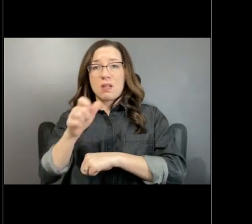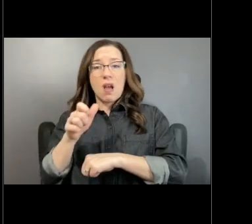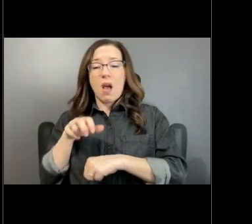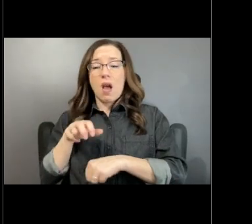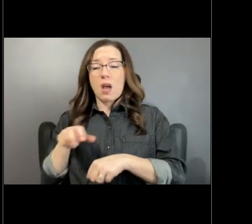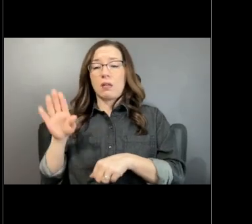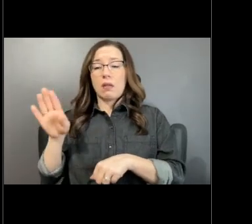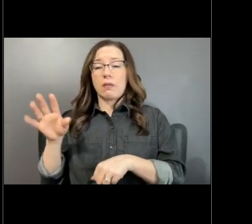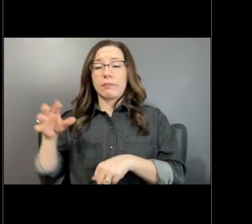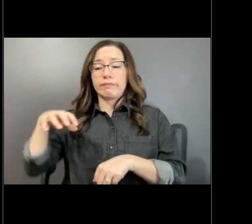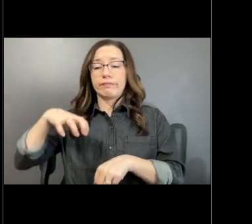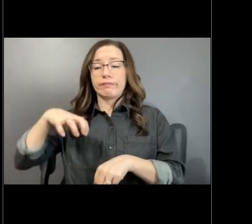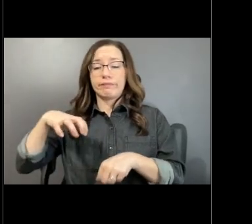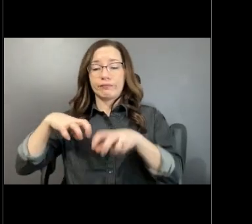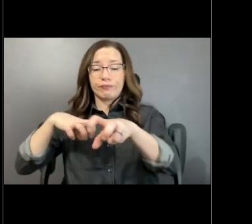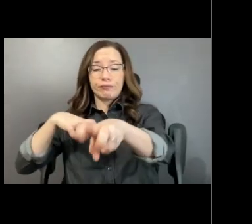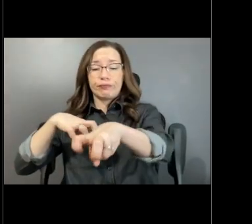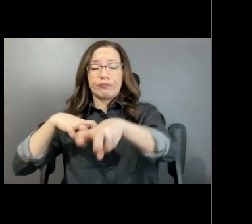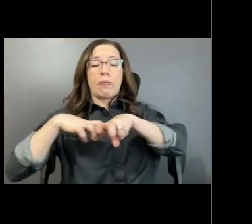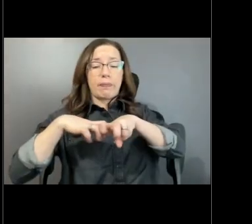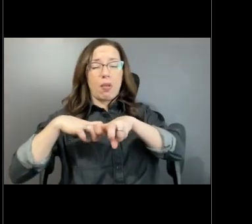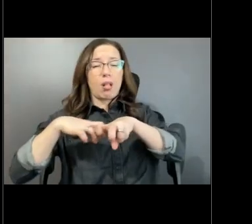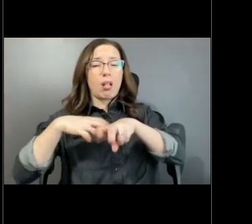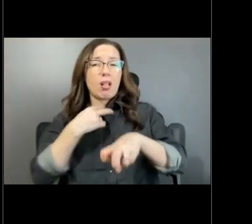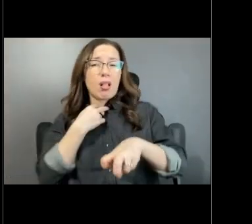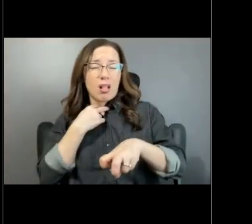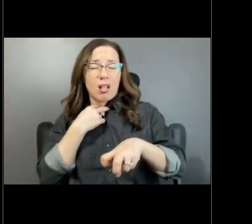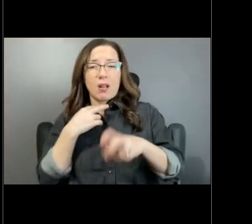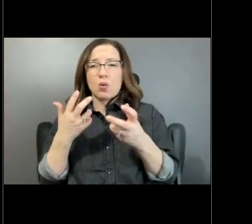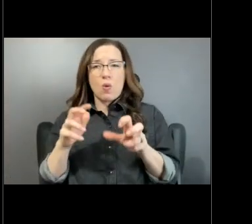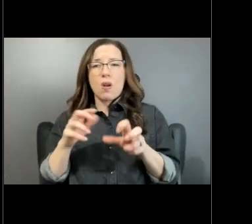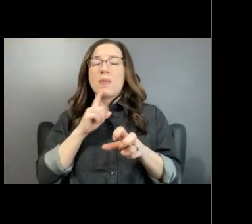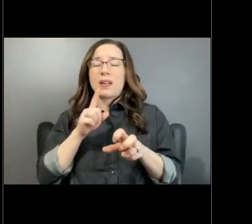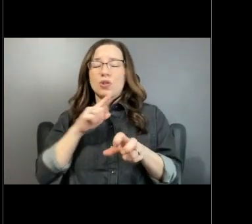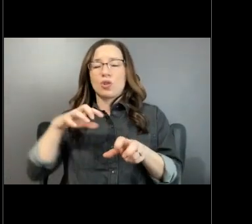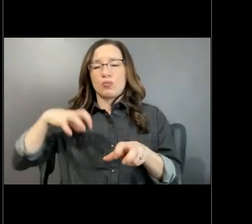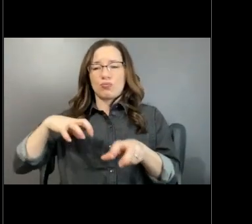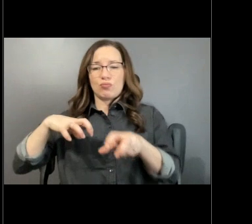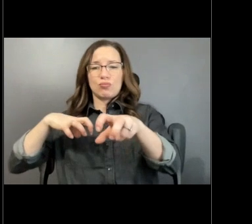the 60-inch diameter turning circle